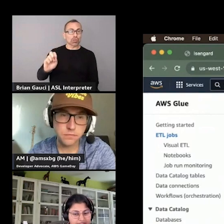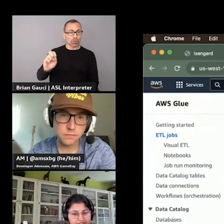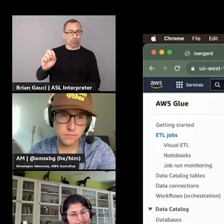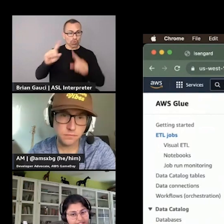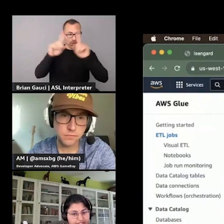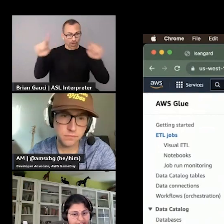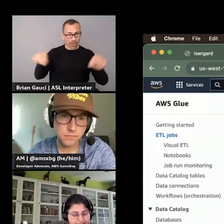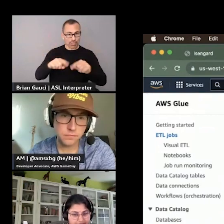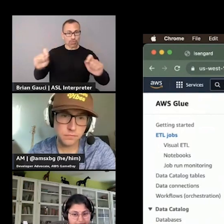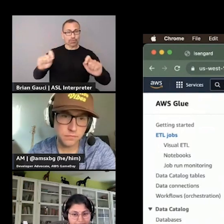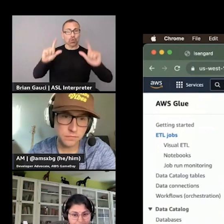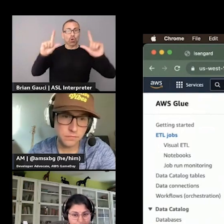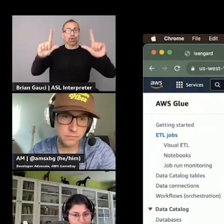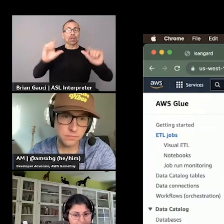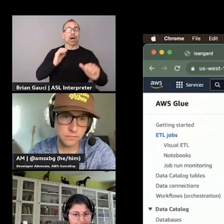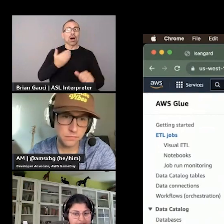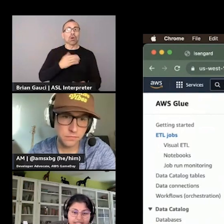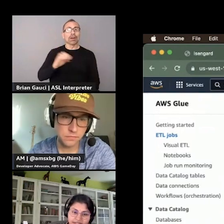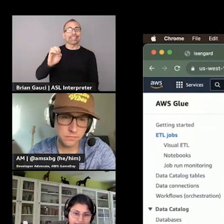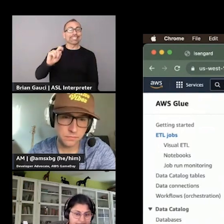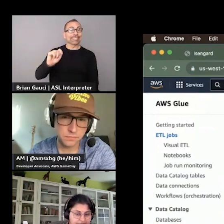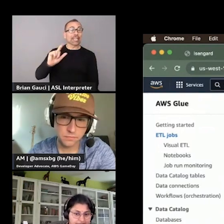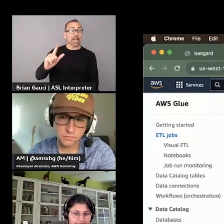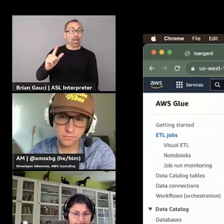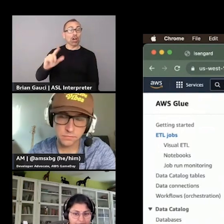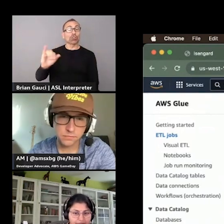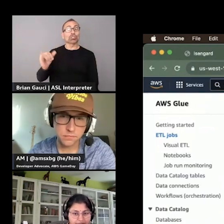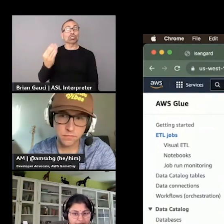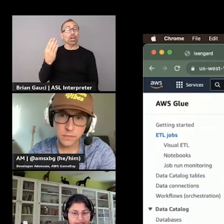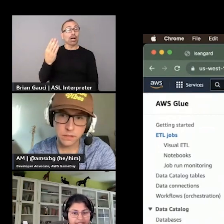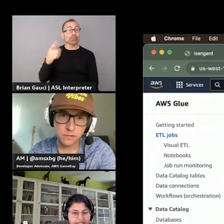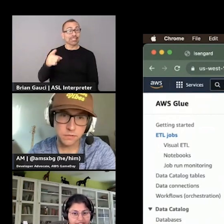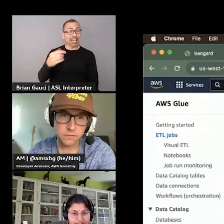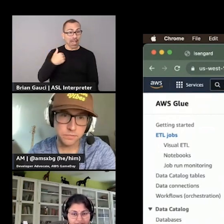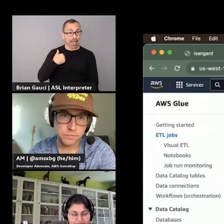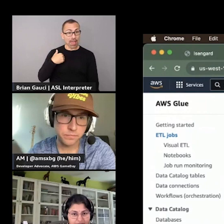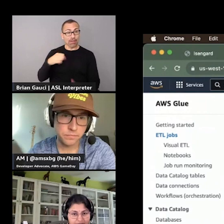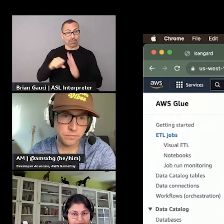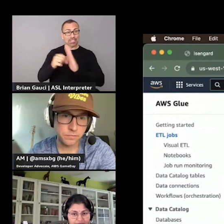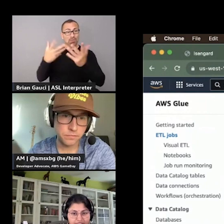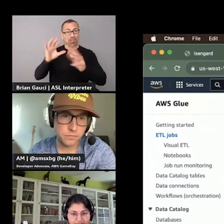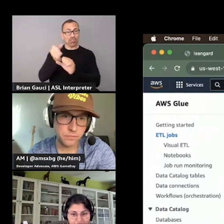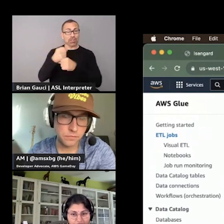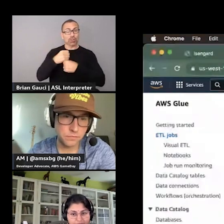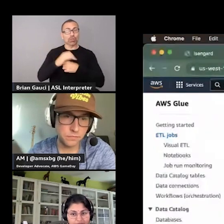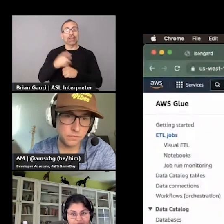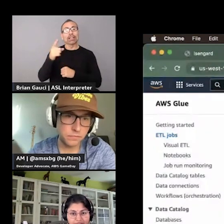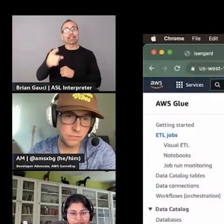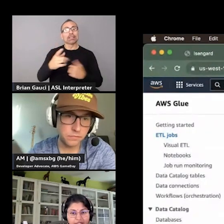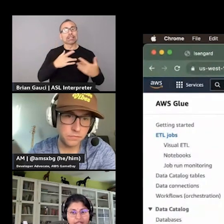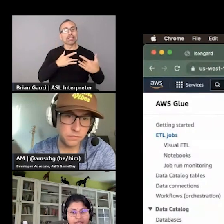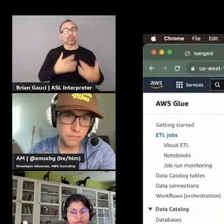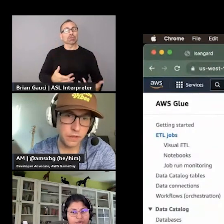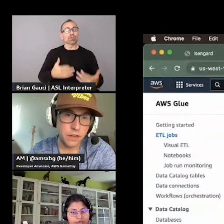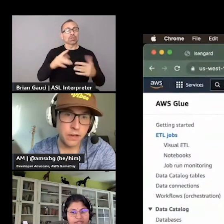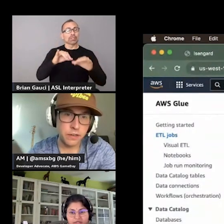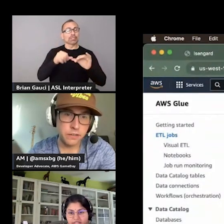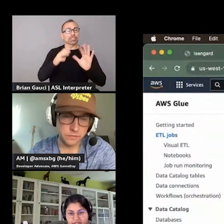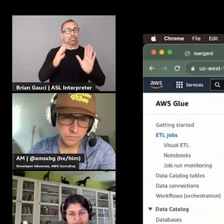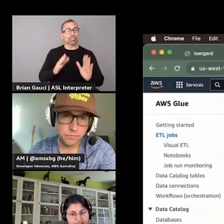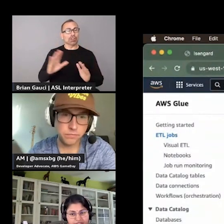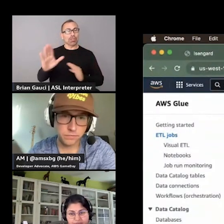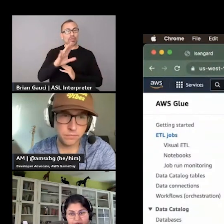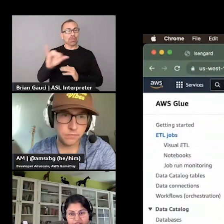here. I have already created a sample job. This is the typical data engineer's ETL job. So